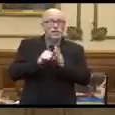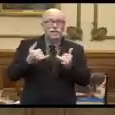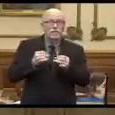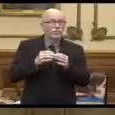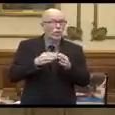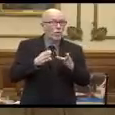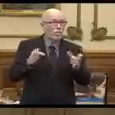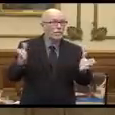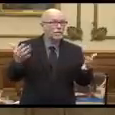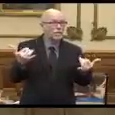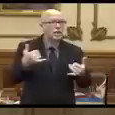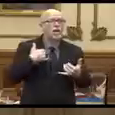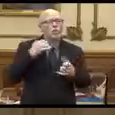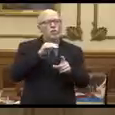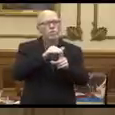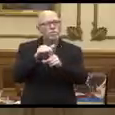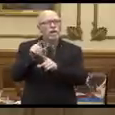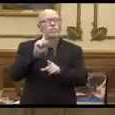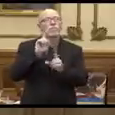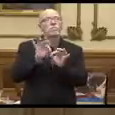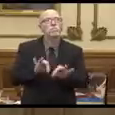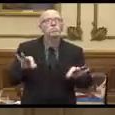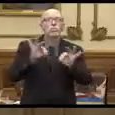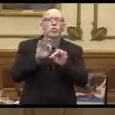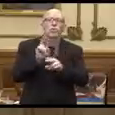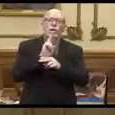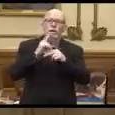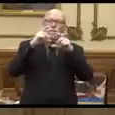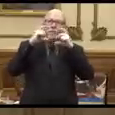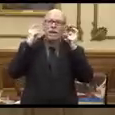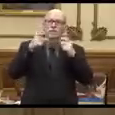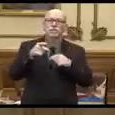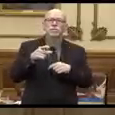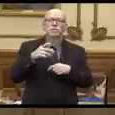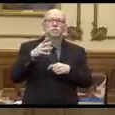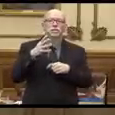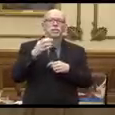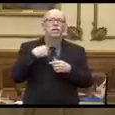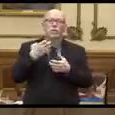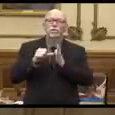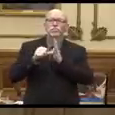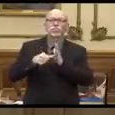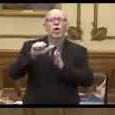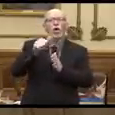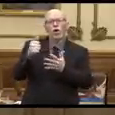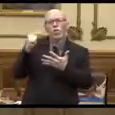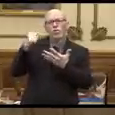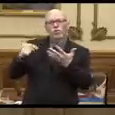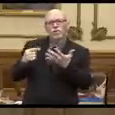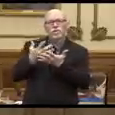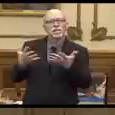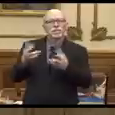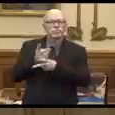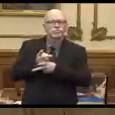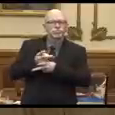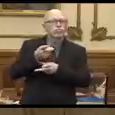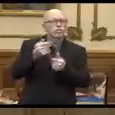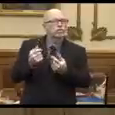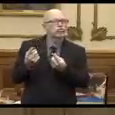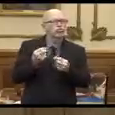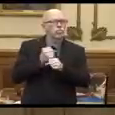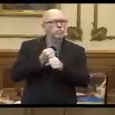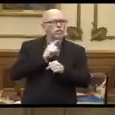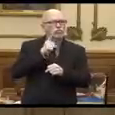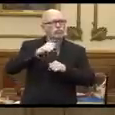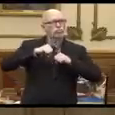want to remind people about the importance of wearing a mask and talking about other simple precautions that you can do to make sure that